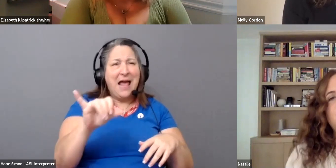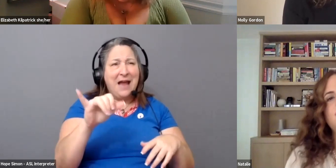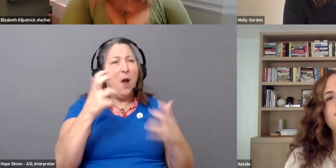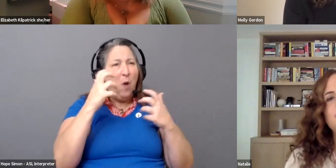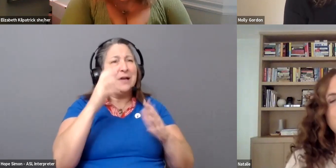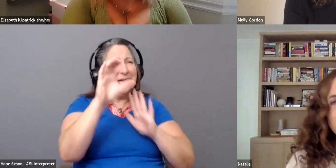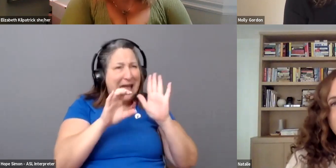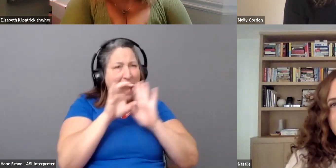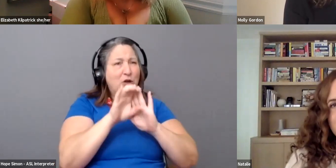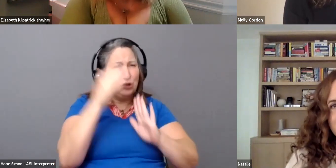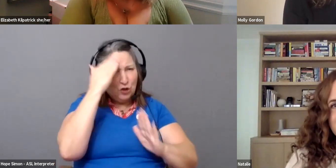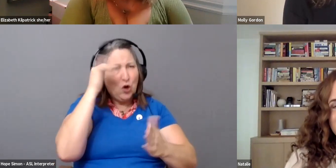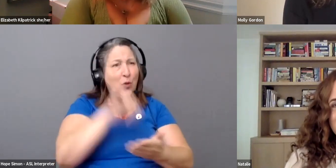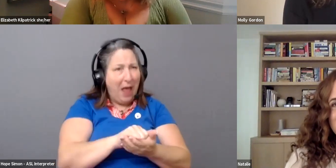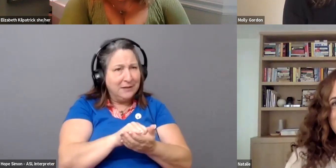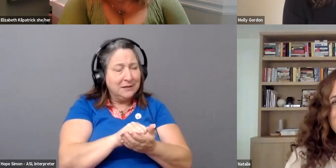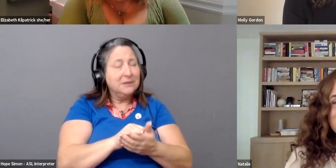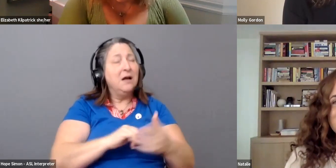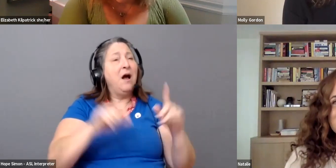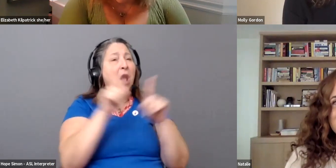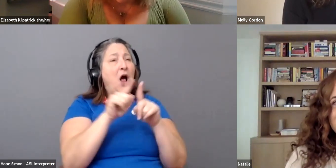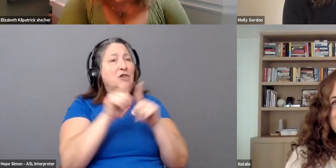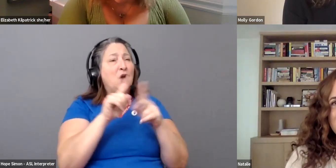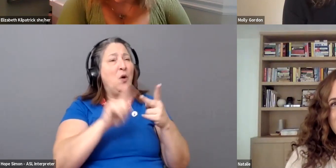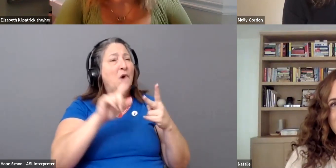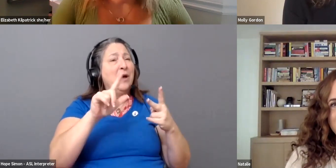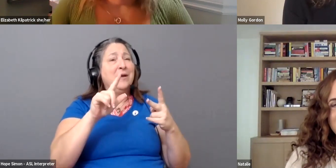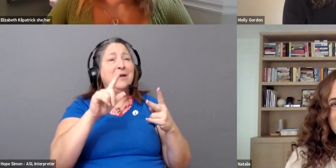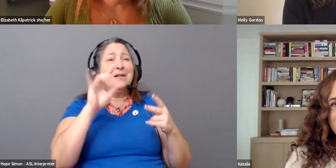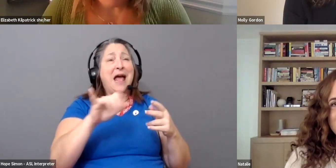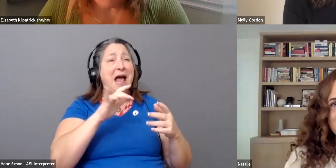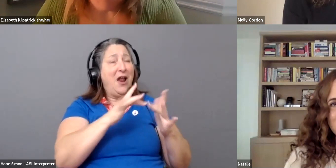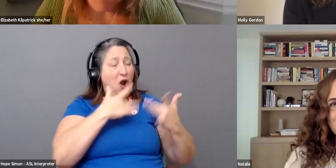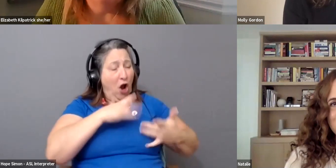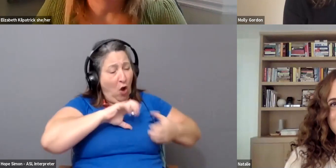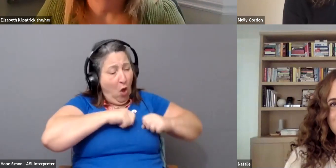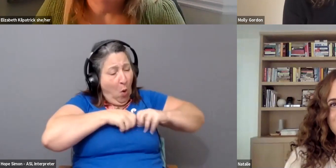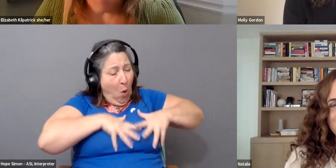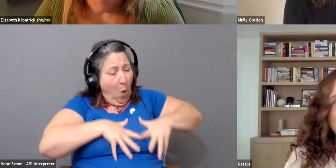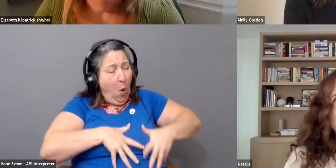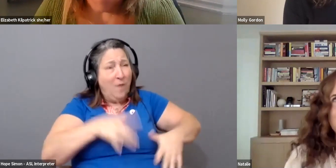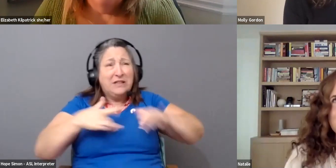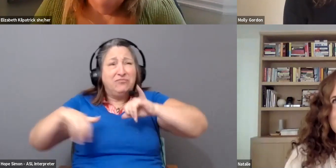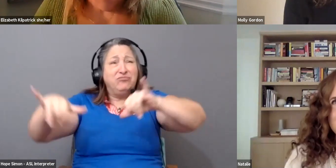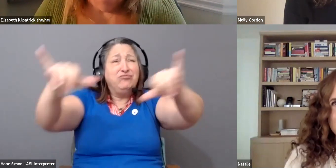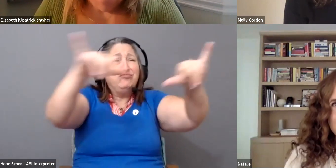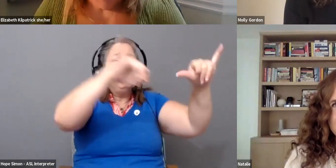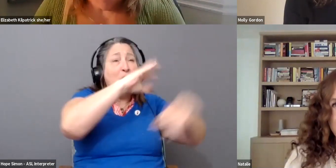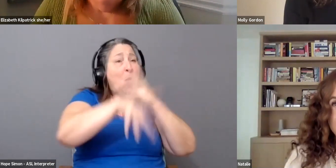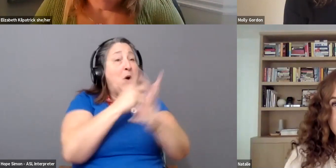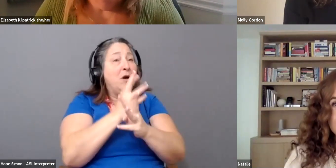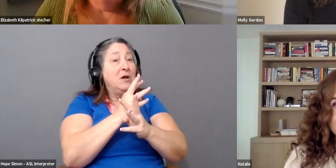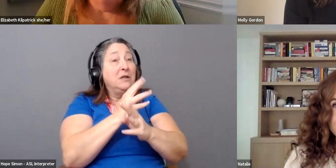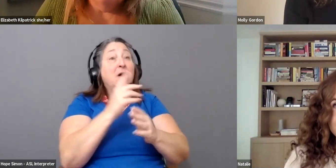things. The other thing is just, you know, the universality of heartbreak. I think when you're going through it, you feel like you're the only person in the world